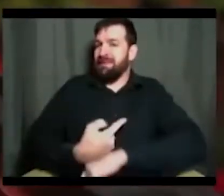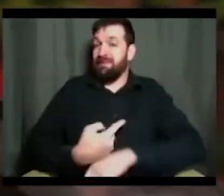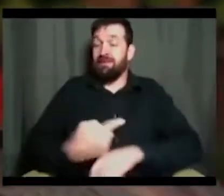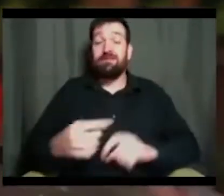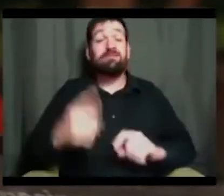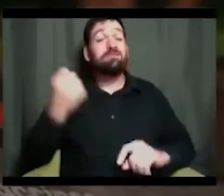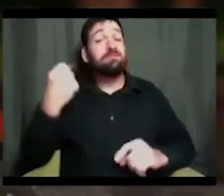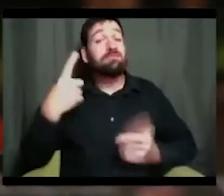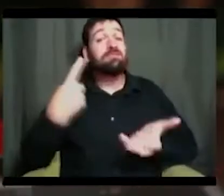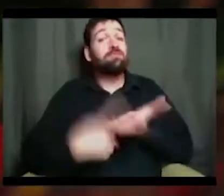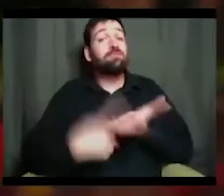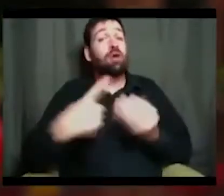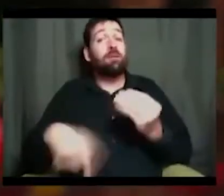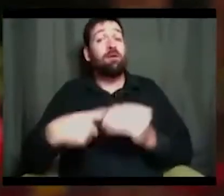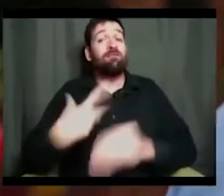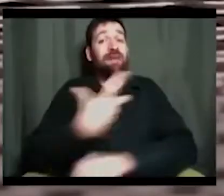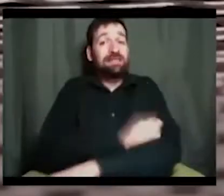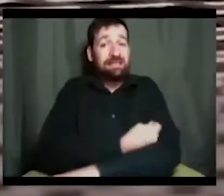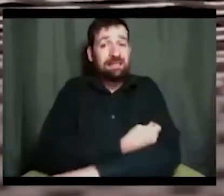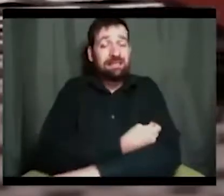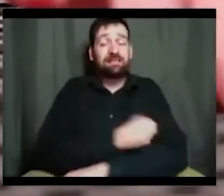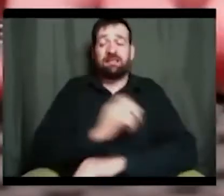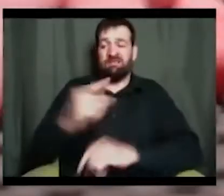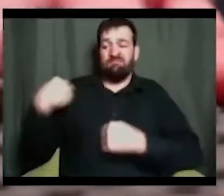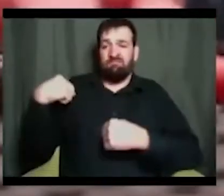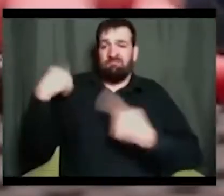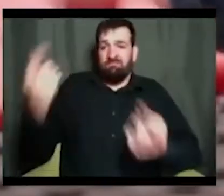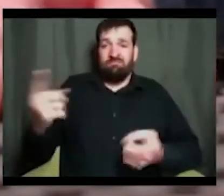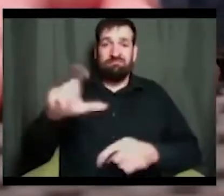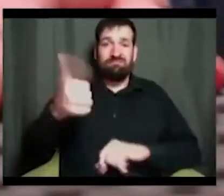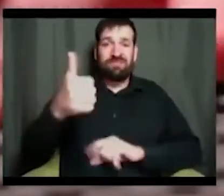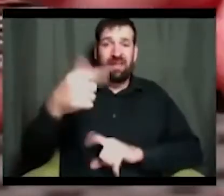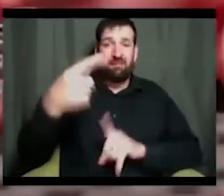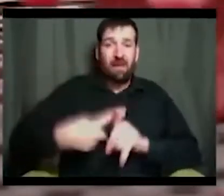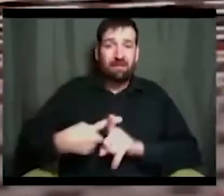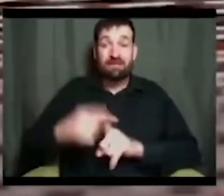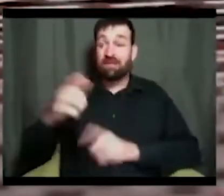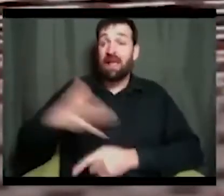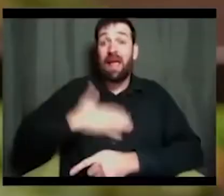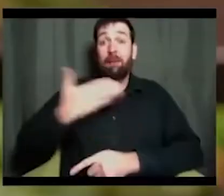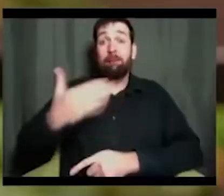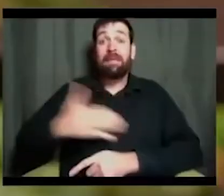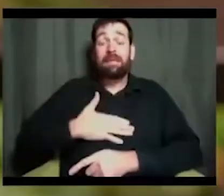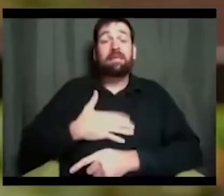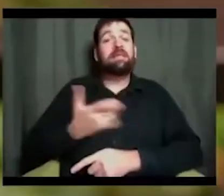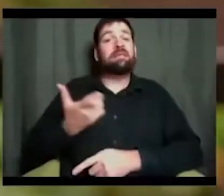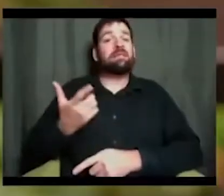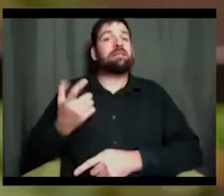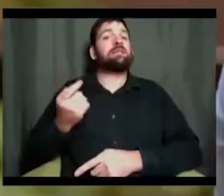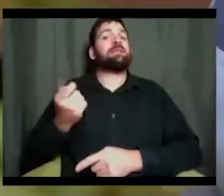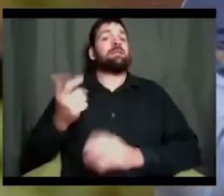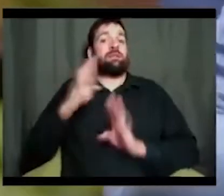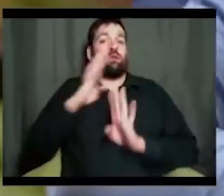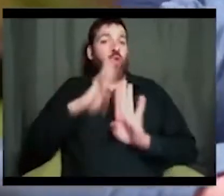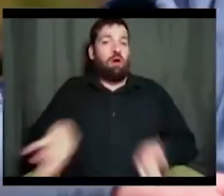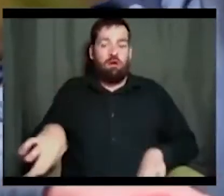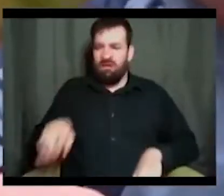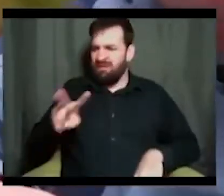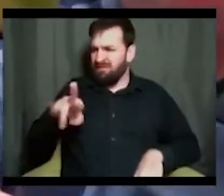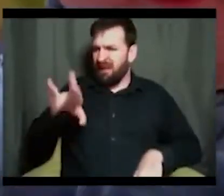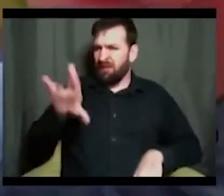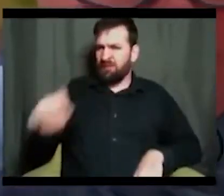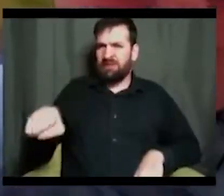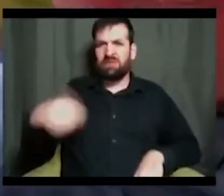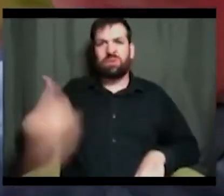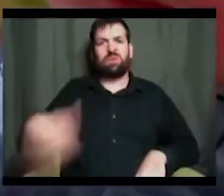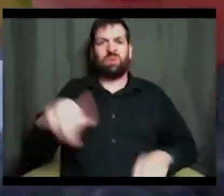about vaccines and the past 10 months, that's when this happy little boy gets a little quieter. And the virus has been a very big scare to